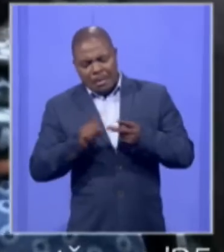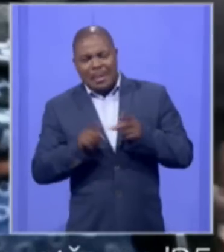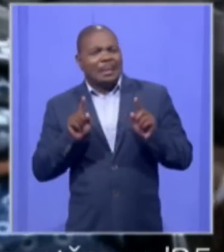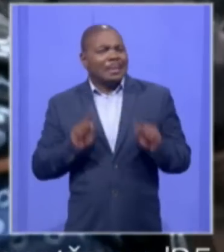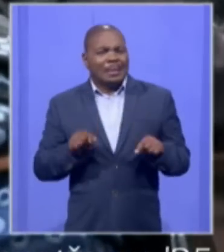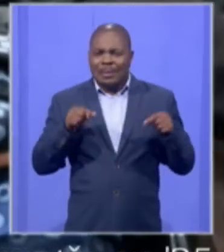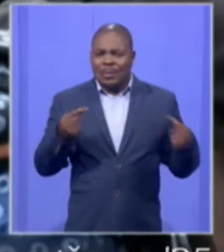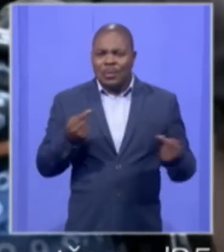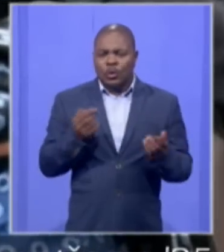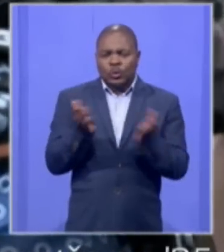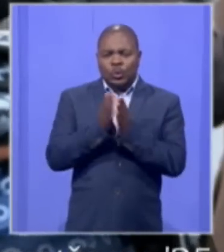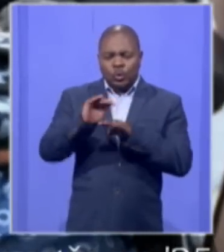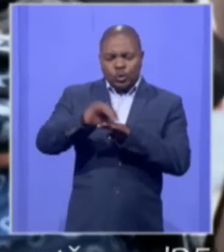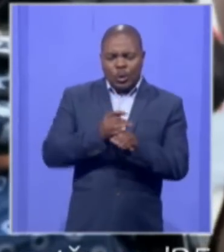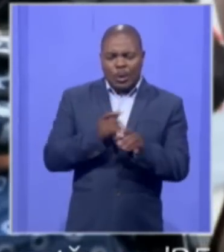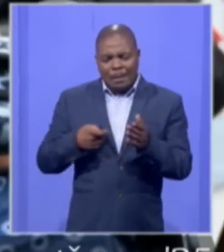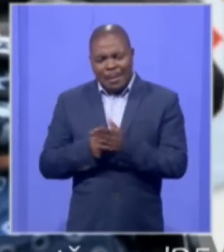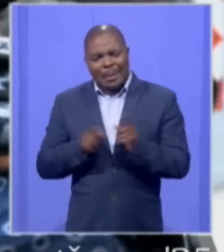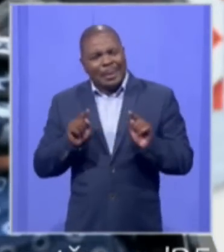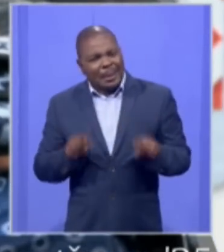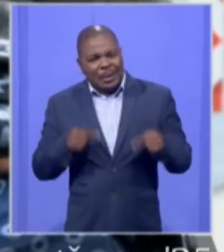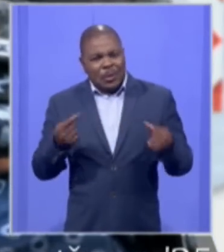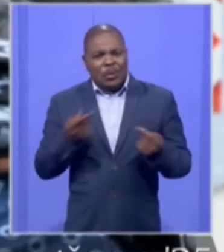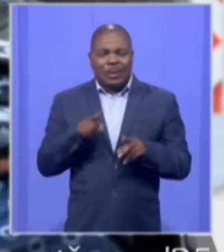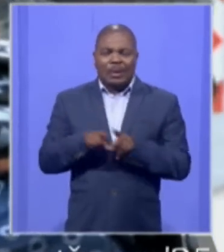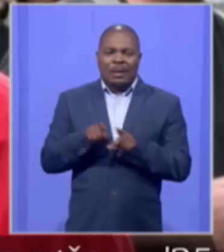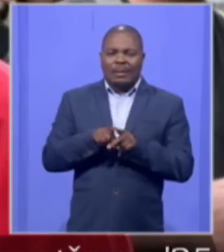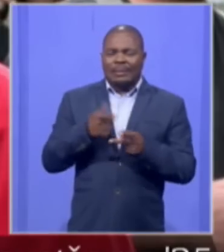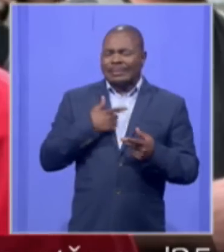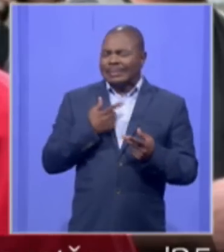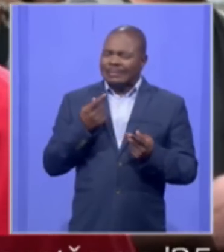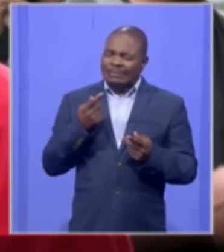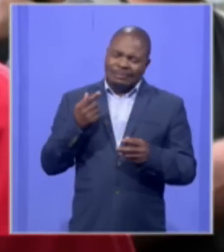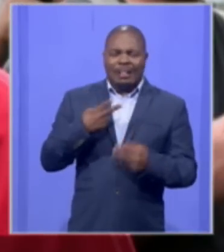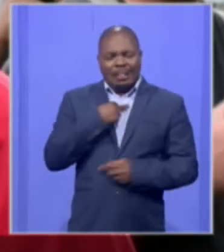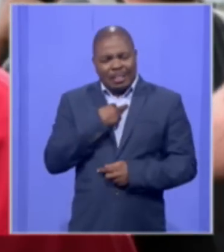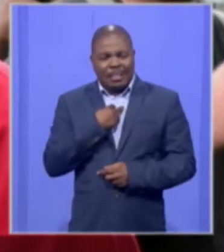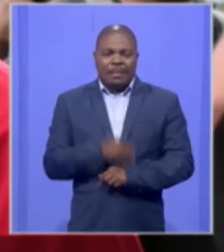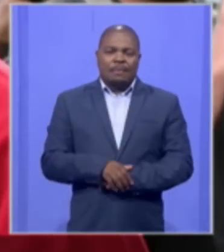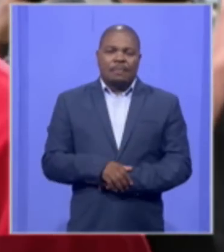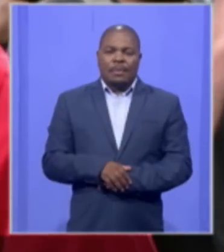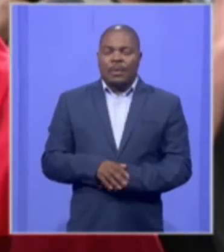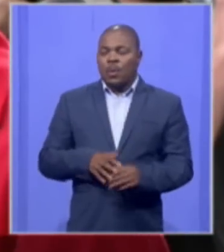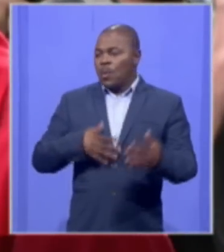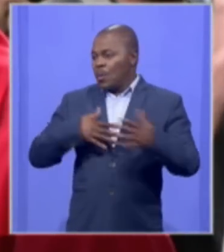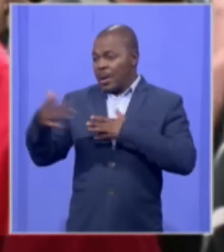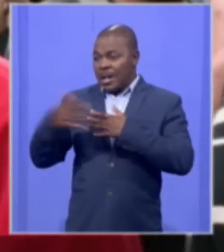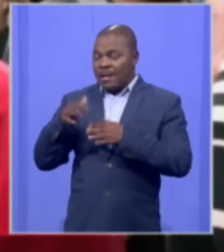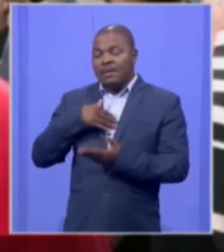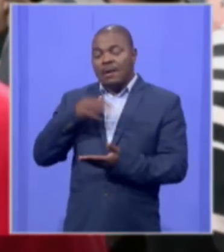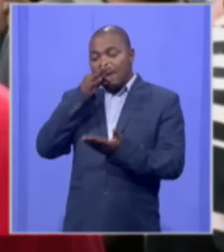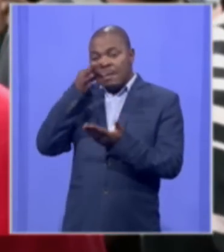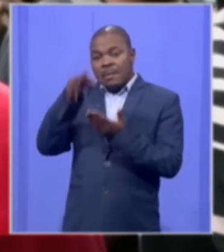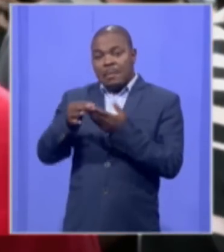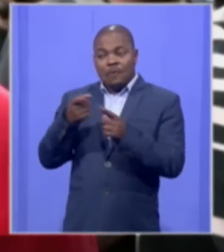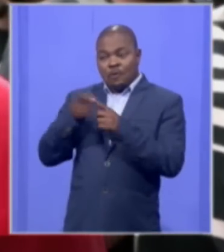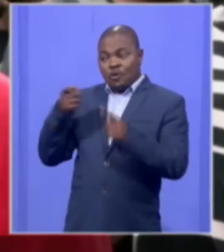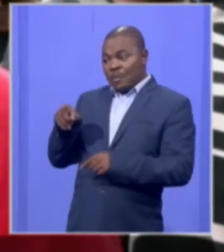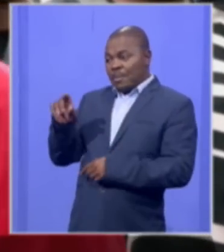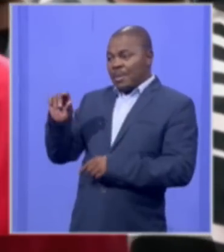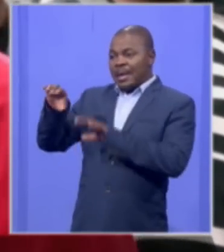to buy school shoes, who cannot afford to basically breathe altogether. Whatever recommendations that came with Action SA